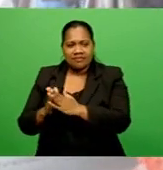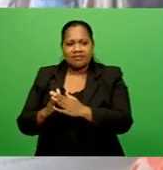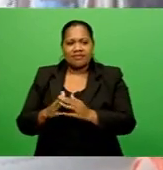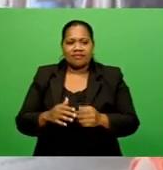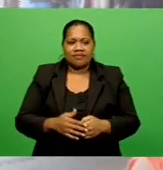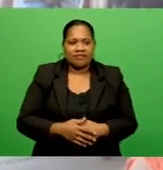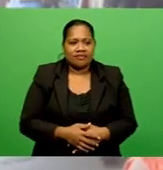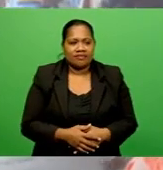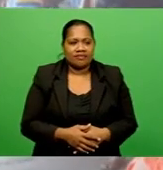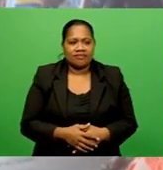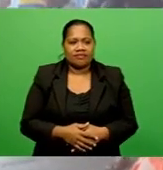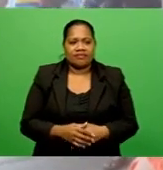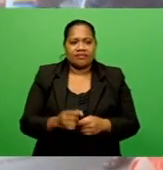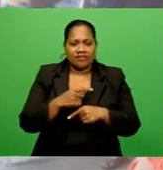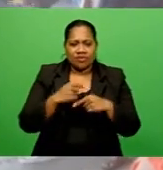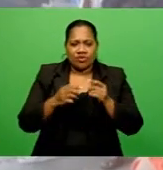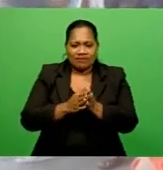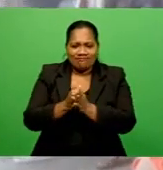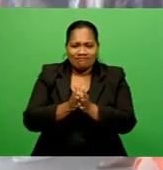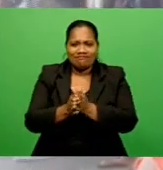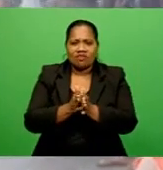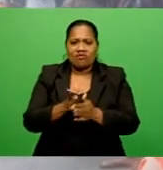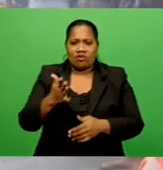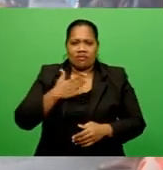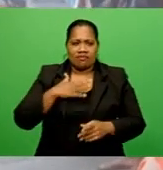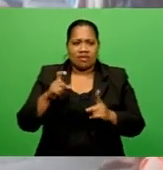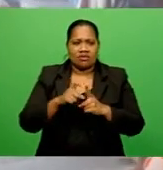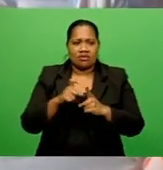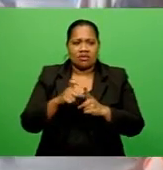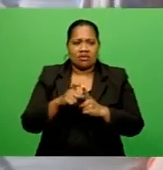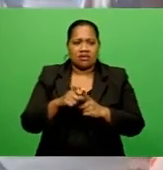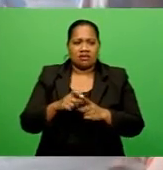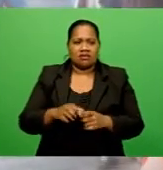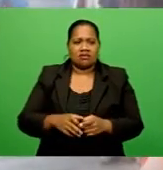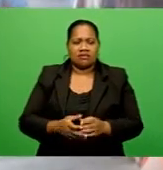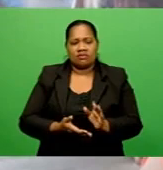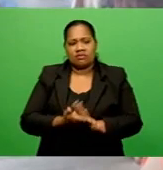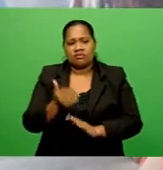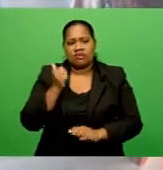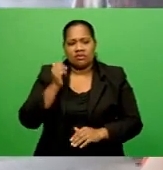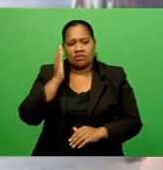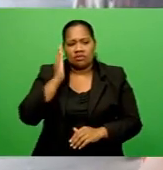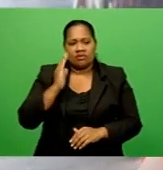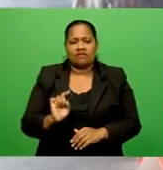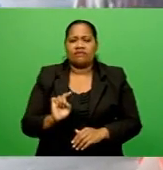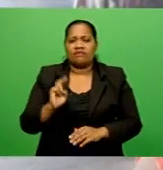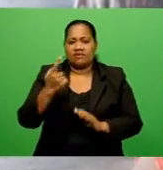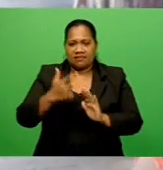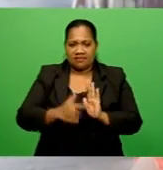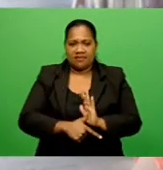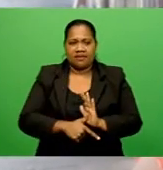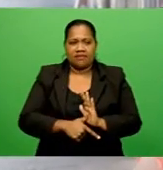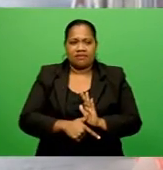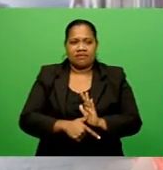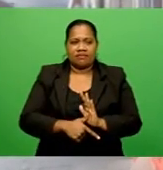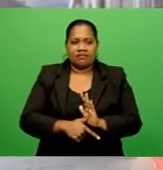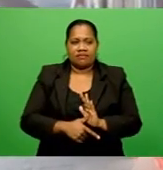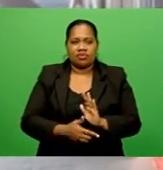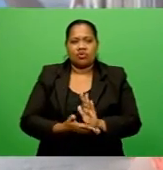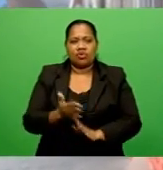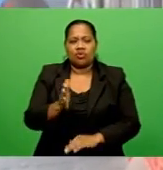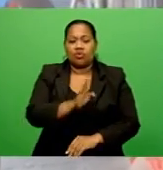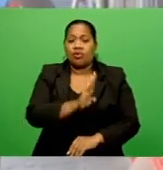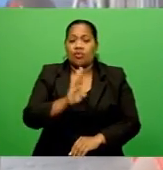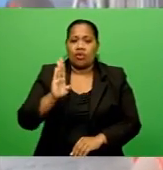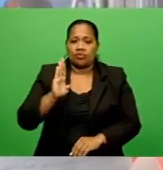look forward for my daughter's going back to school. This is the first time to going to the